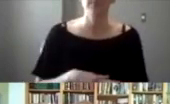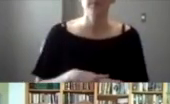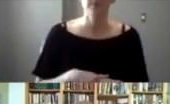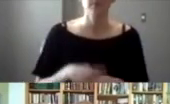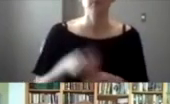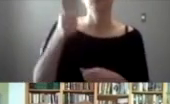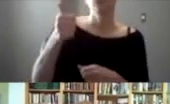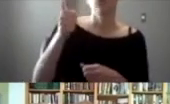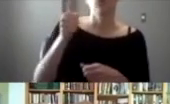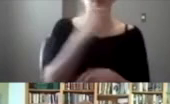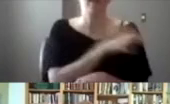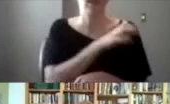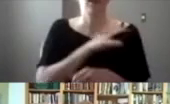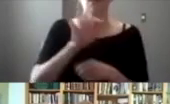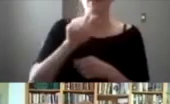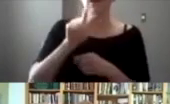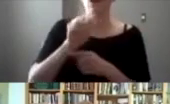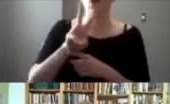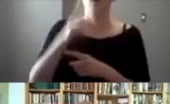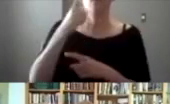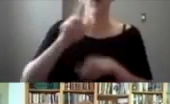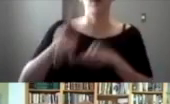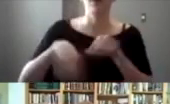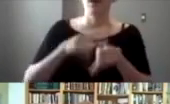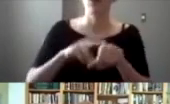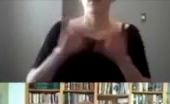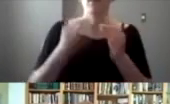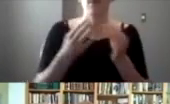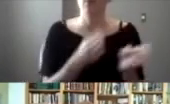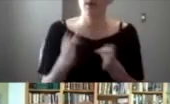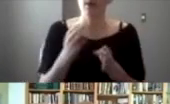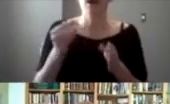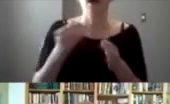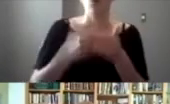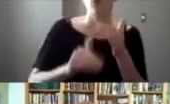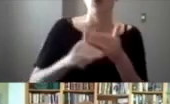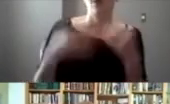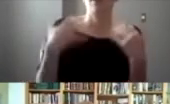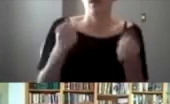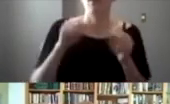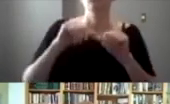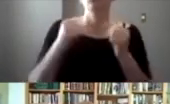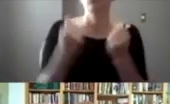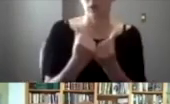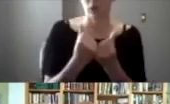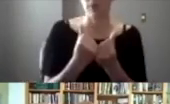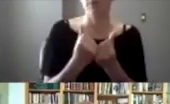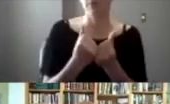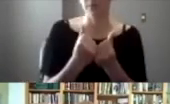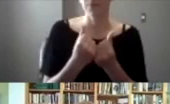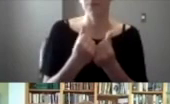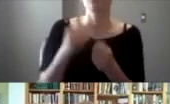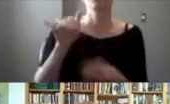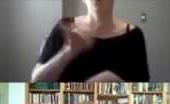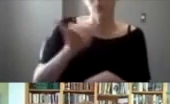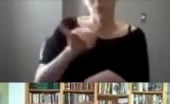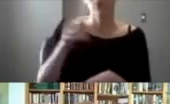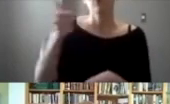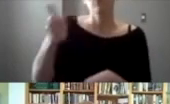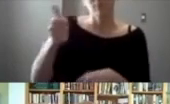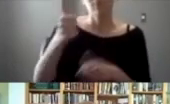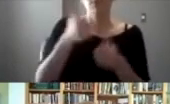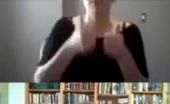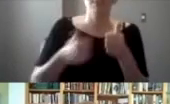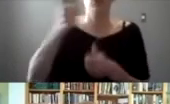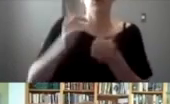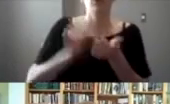clinical fellow for the National Family Planning and Reproductive Health Association and a senior medical advisor to